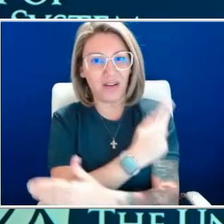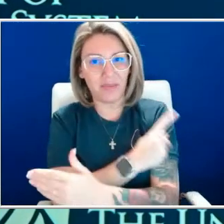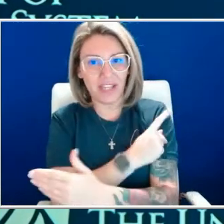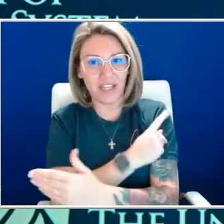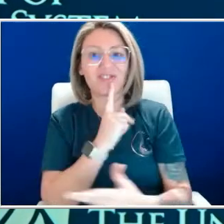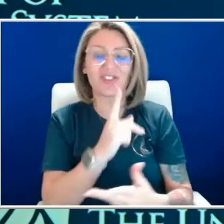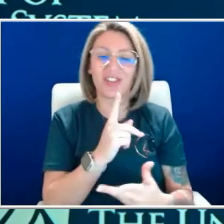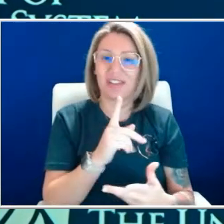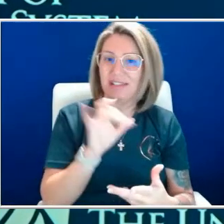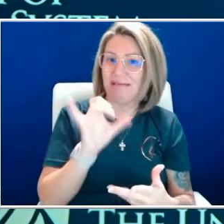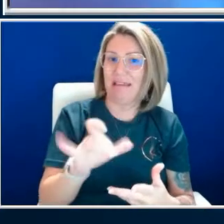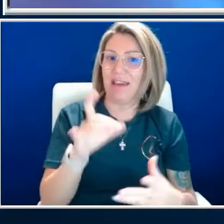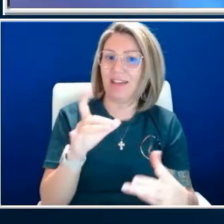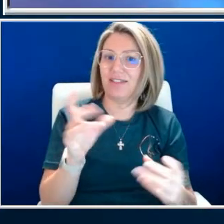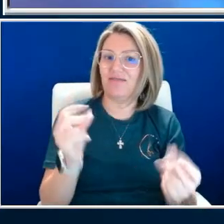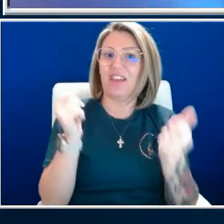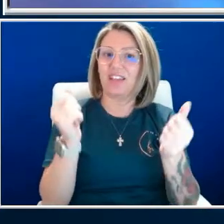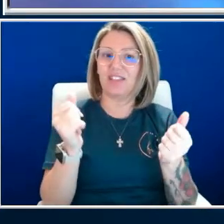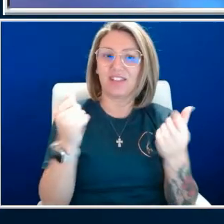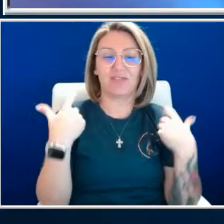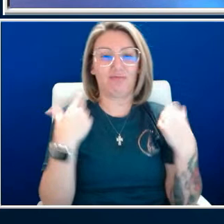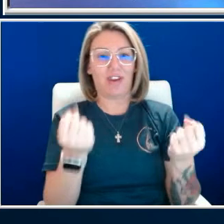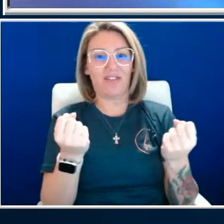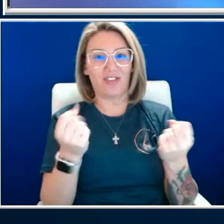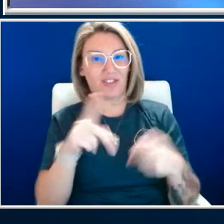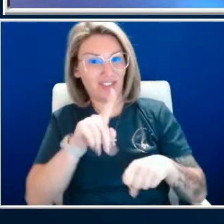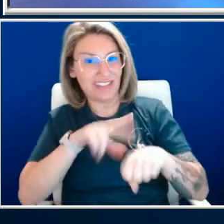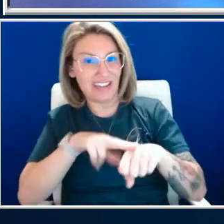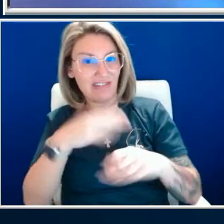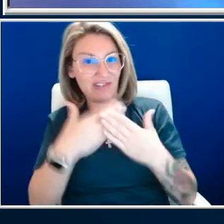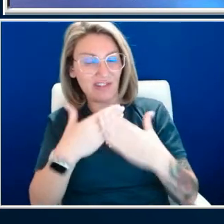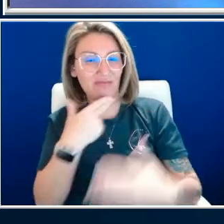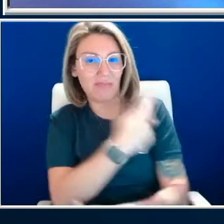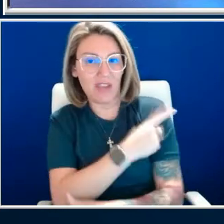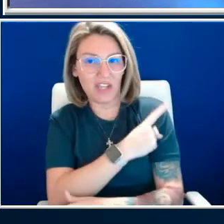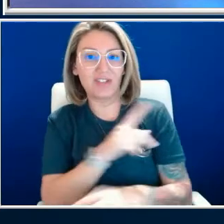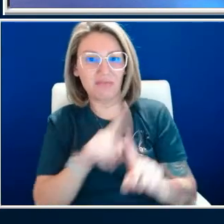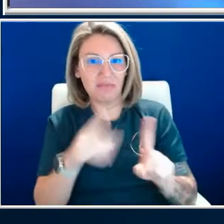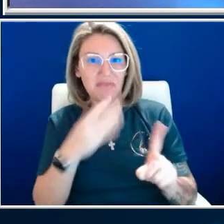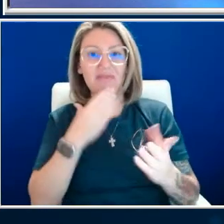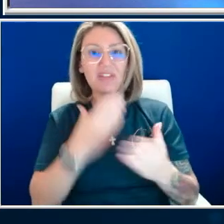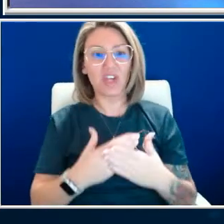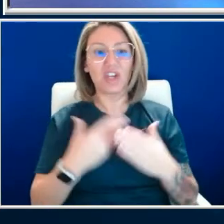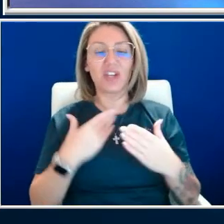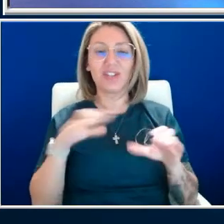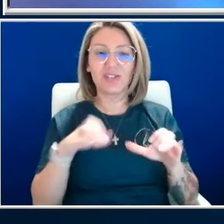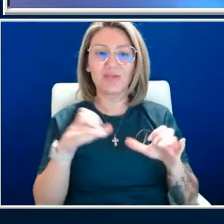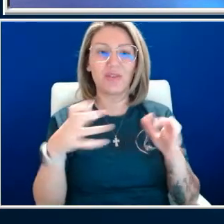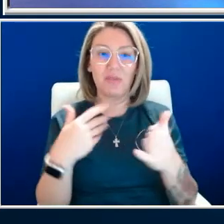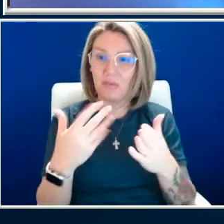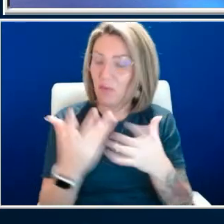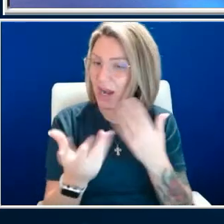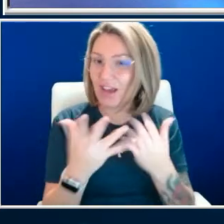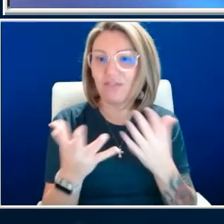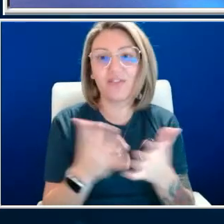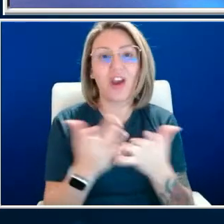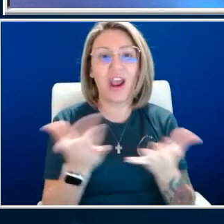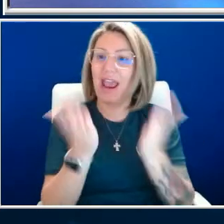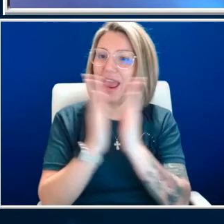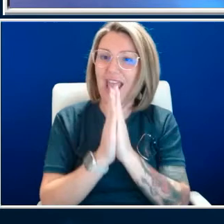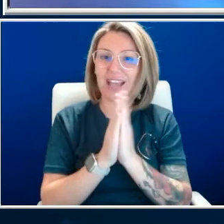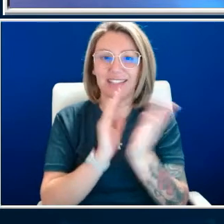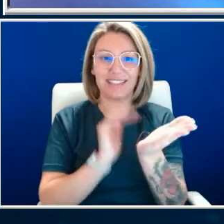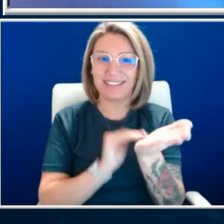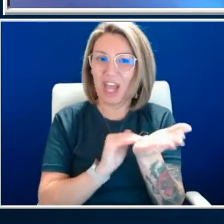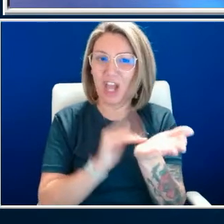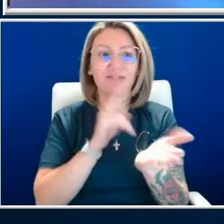recovery as Jackie did. So she was naturally a good patient, but she was a good patient. She was doing what you told her. She did exactly what I was supposed to do. Doctor's orders. Dr. Vidich, that's